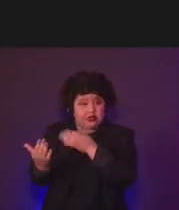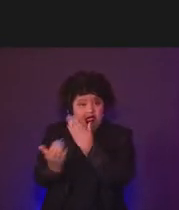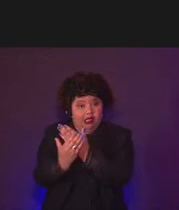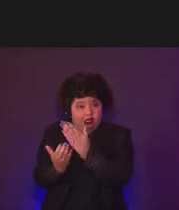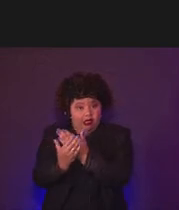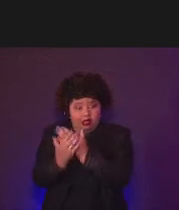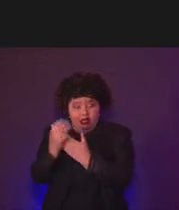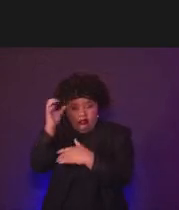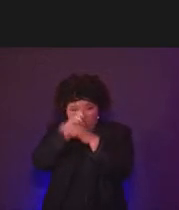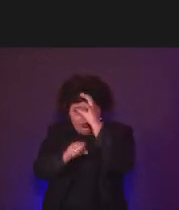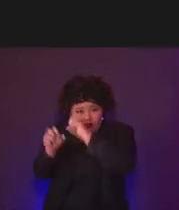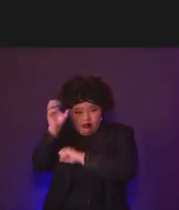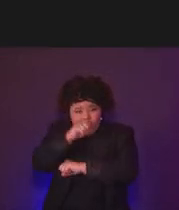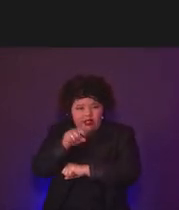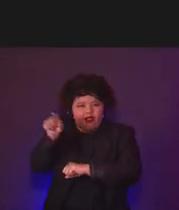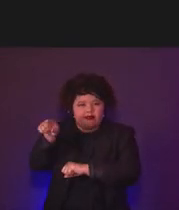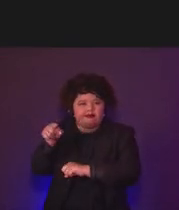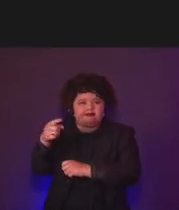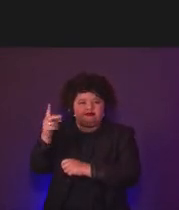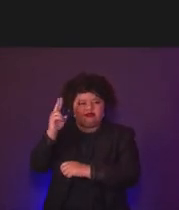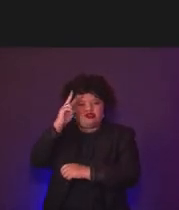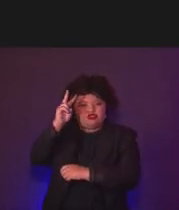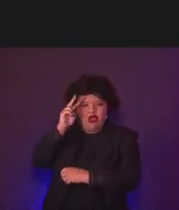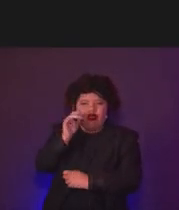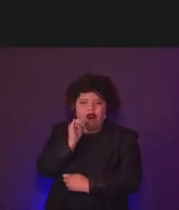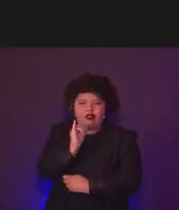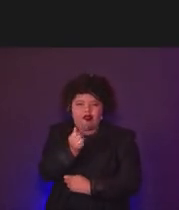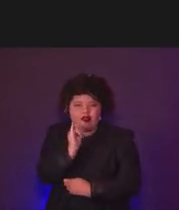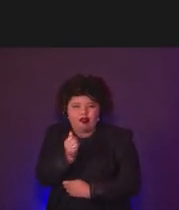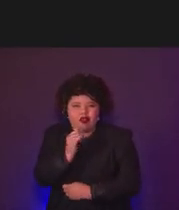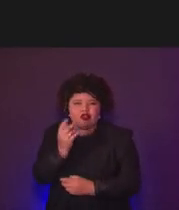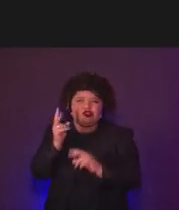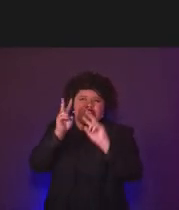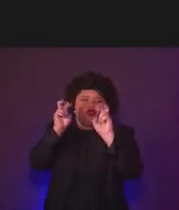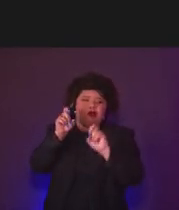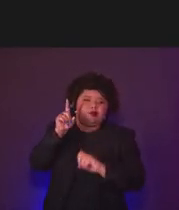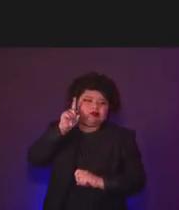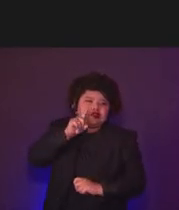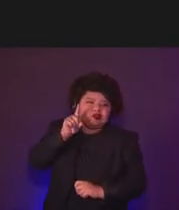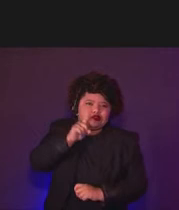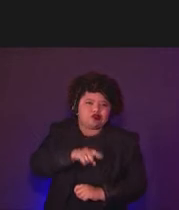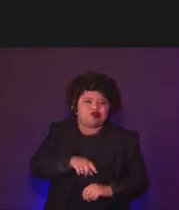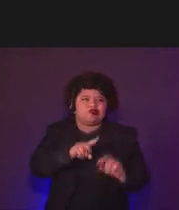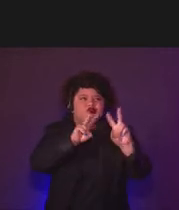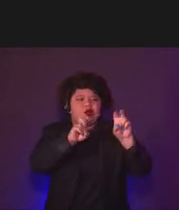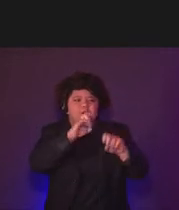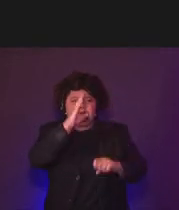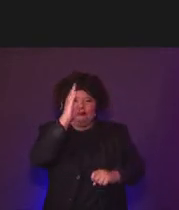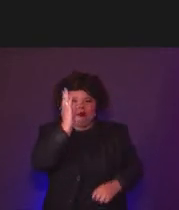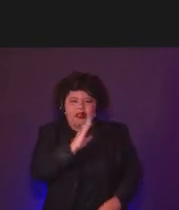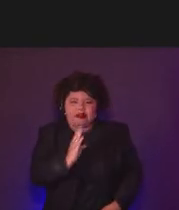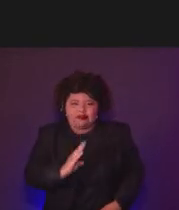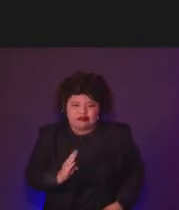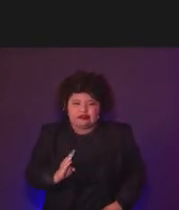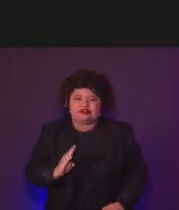French, Russian, American history, maybe even Brazilian history, Supreme Court